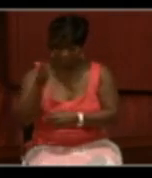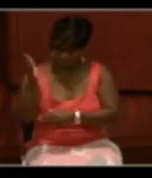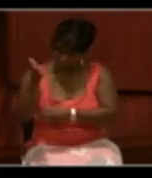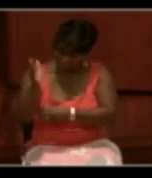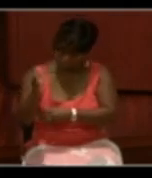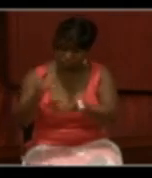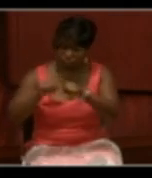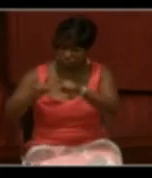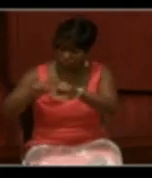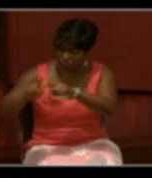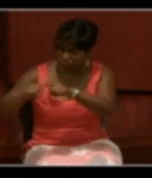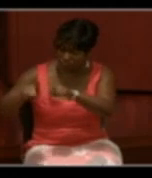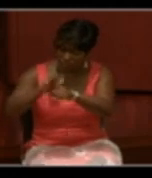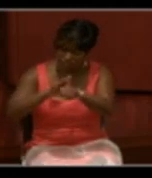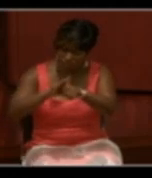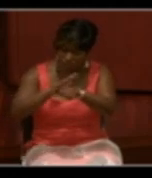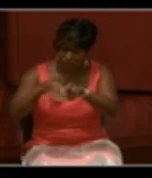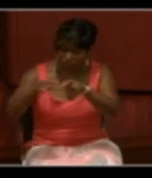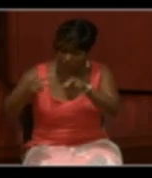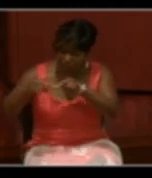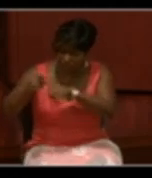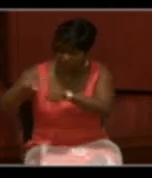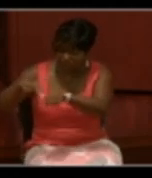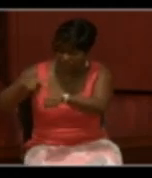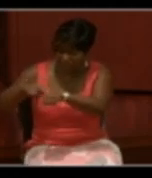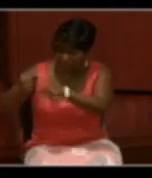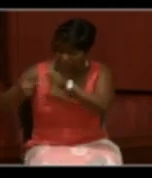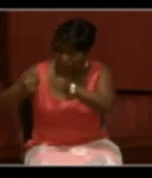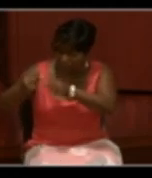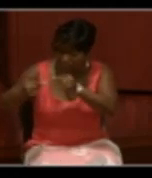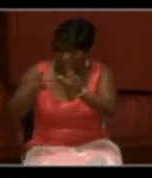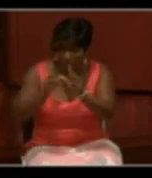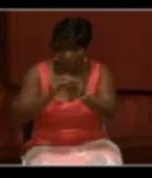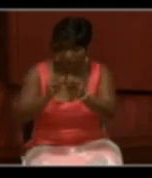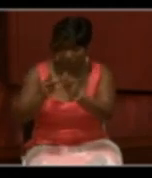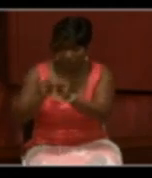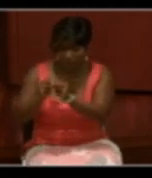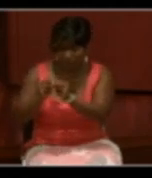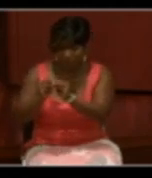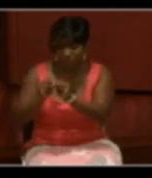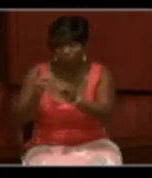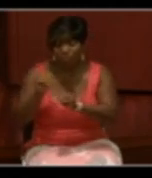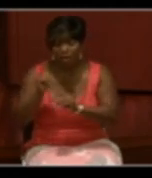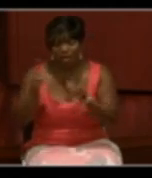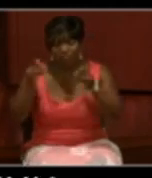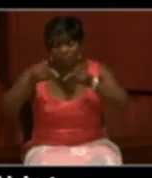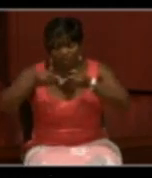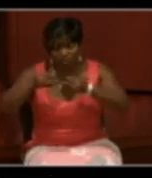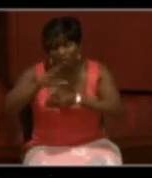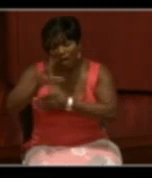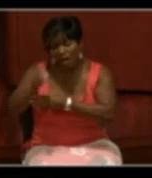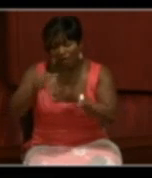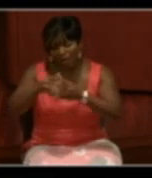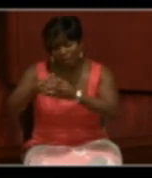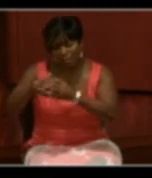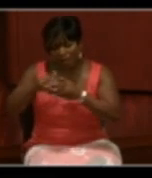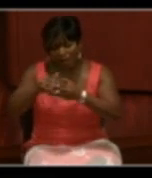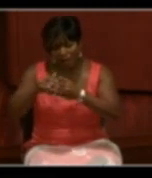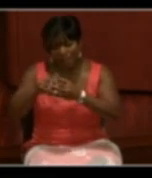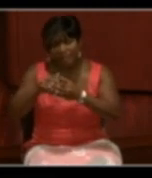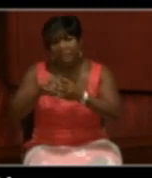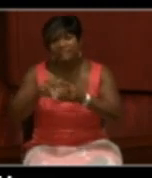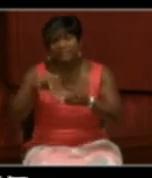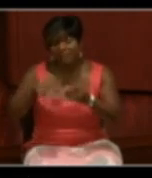at various local, regional, and national genealogical conferences where he focuses on the African American presence in